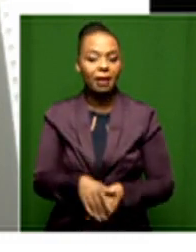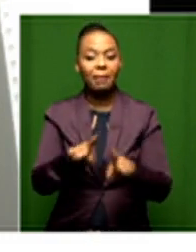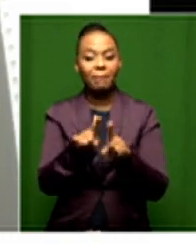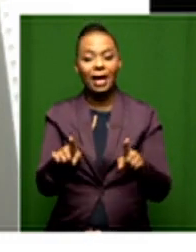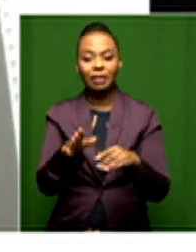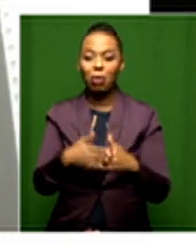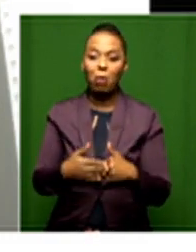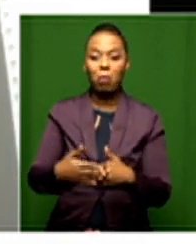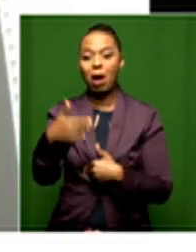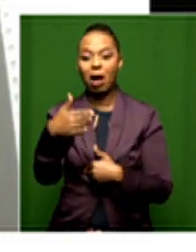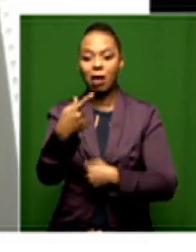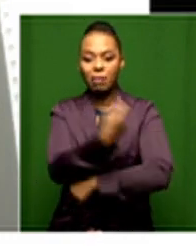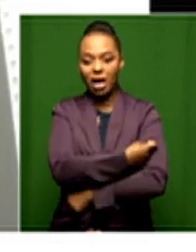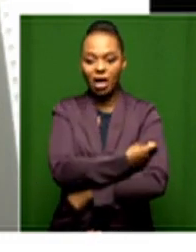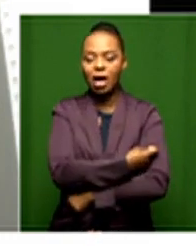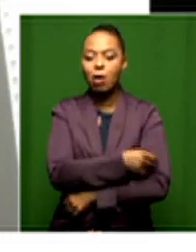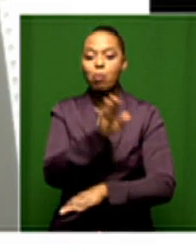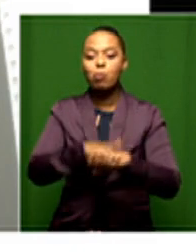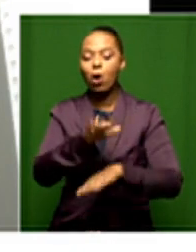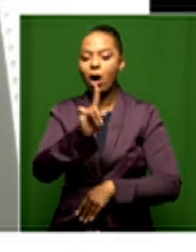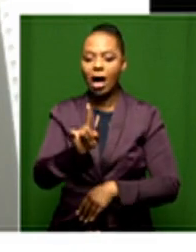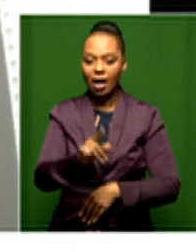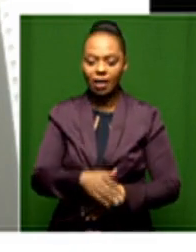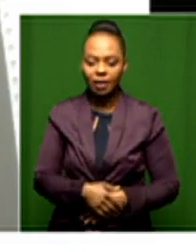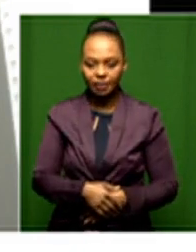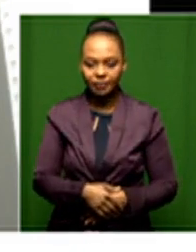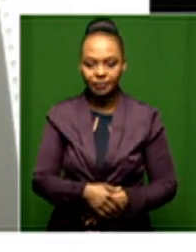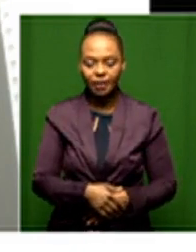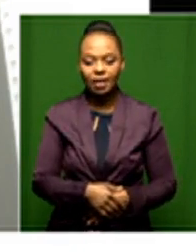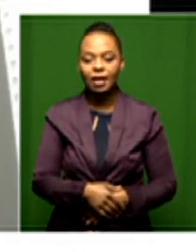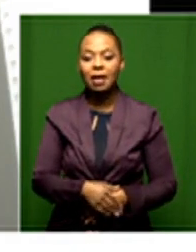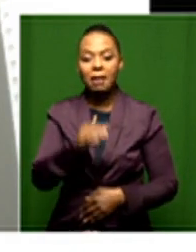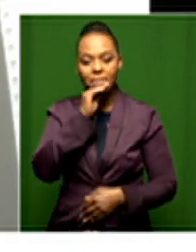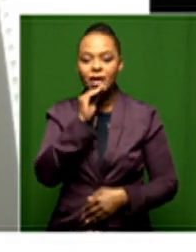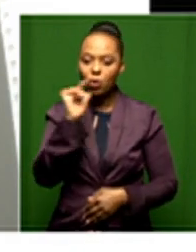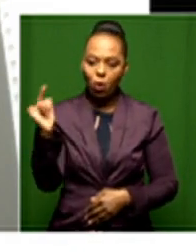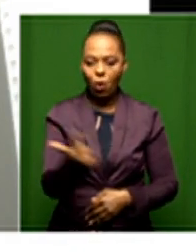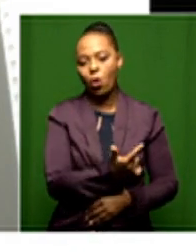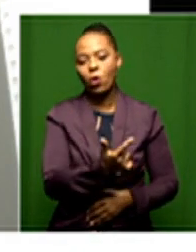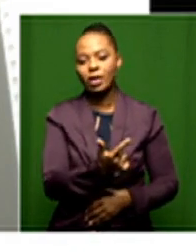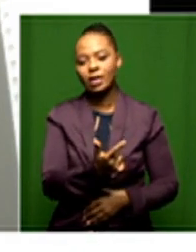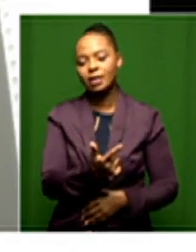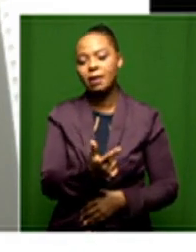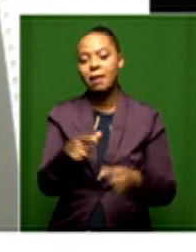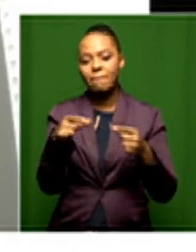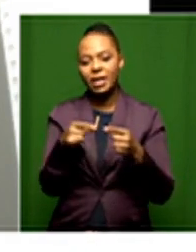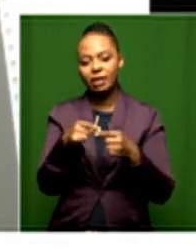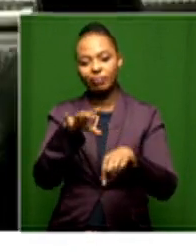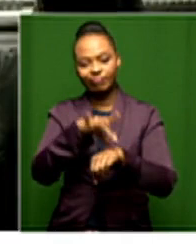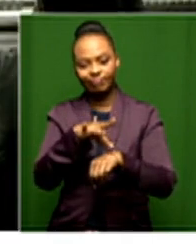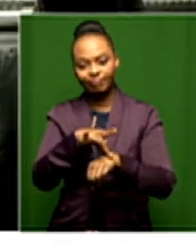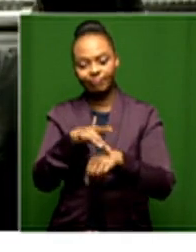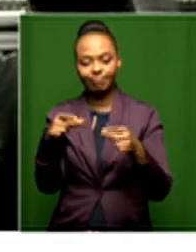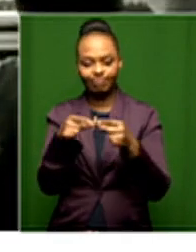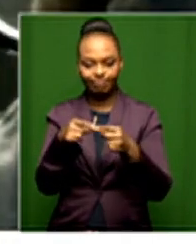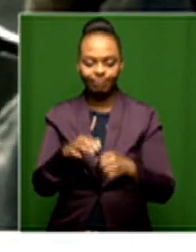co-pays after they've received the vaccine. And in simple terms, that's what it means. And that applies across all medical schemes. I think I may have